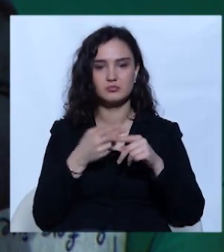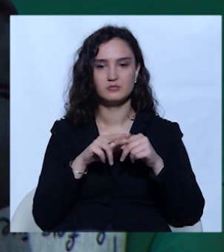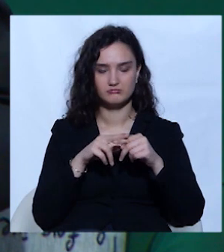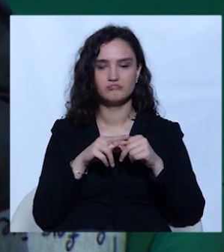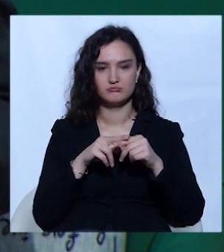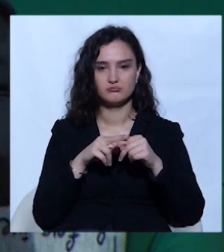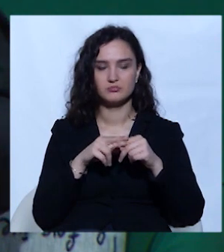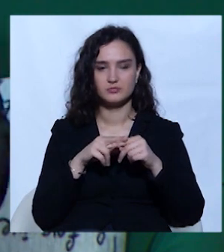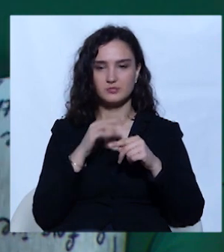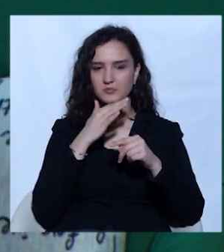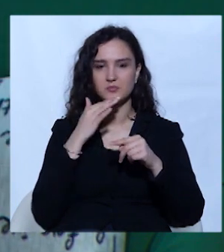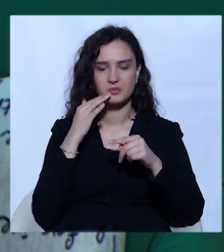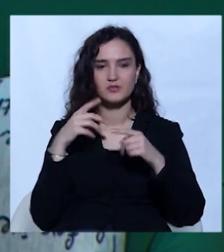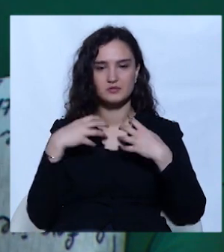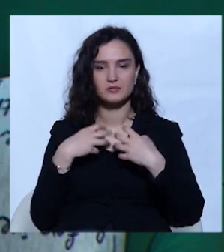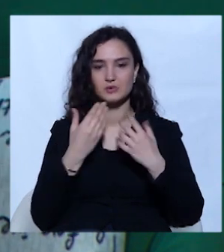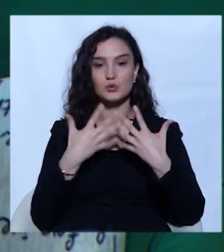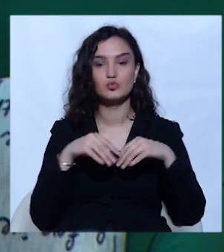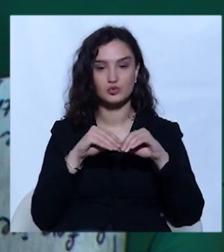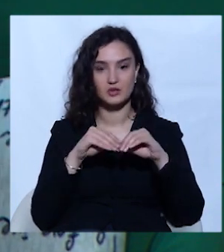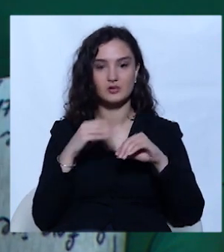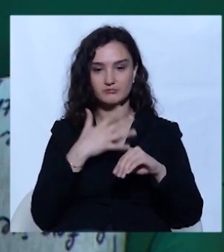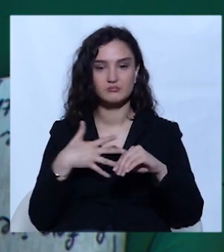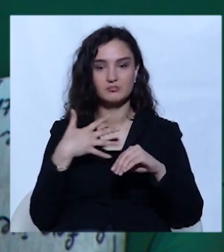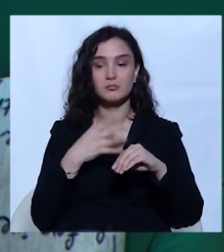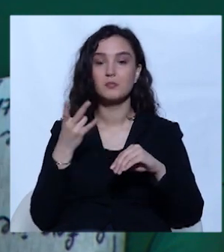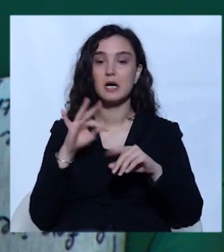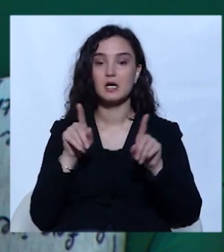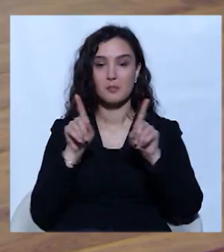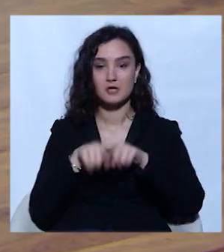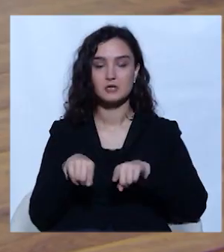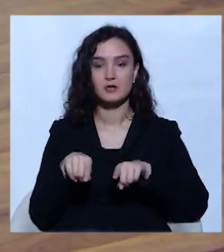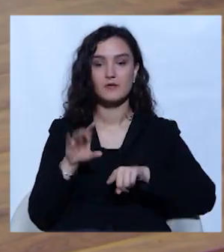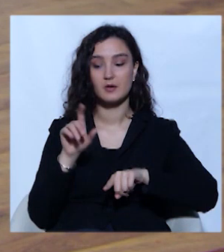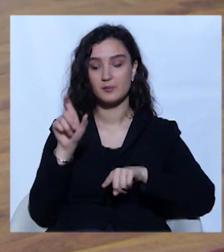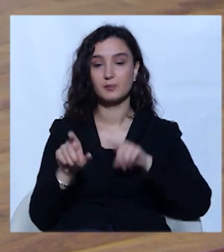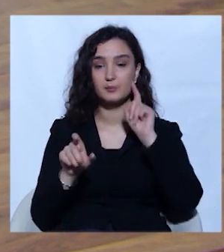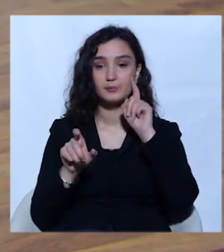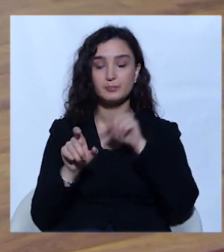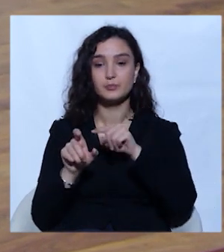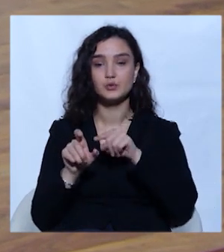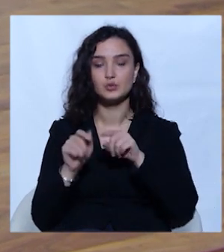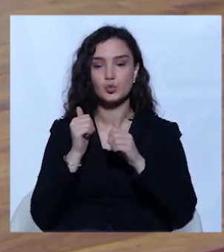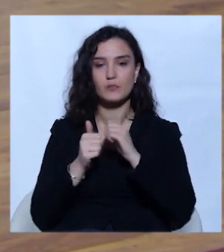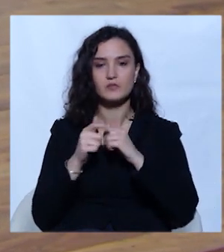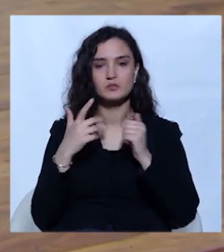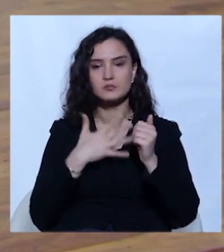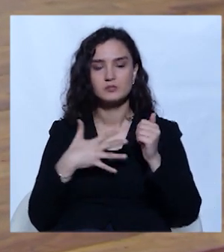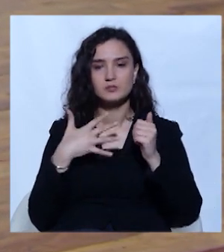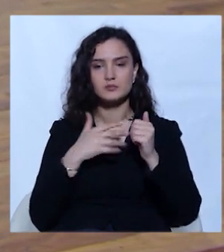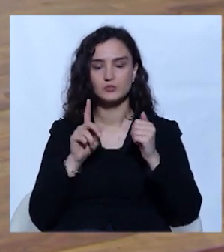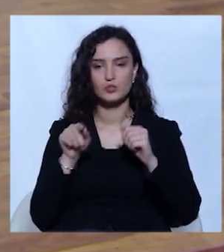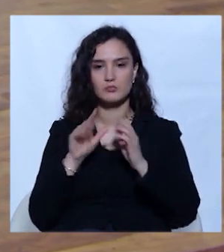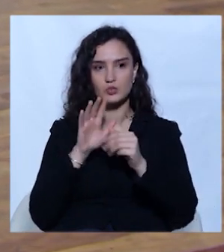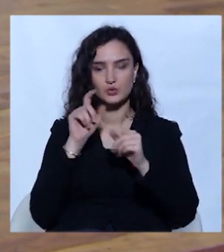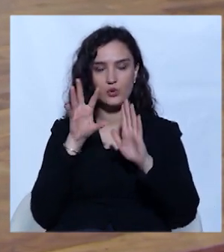obviously will cause lots of worry for his family. But also, August, they're always worried that August will get bullied